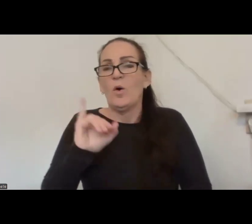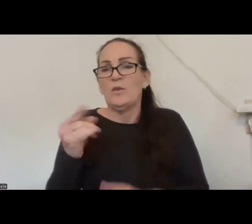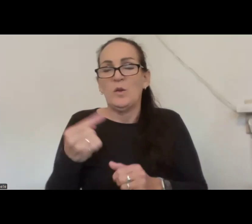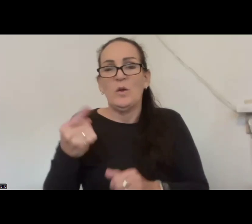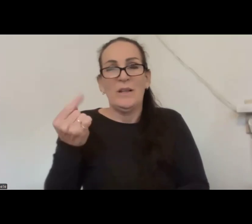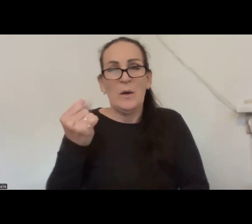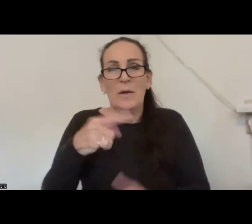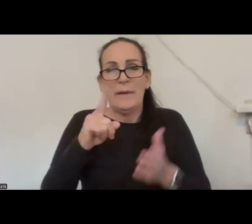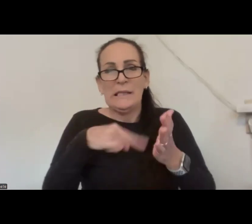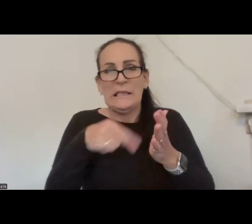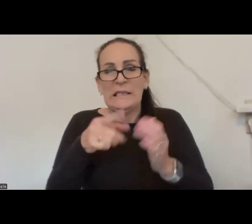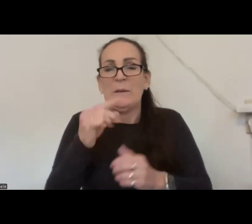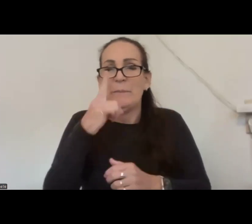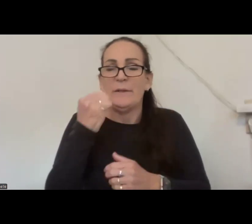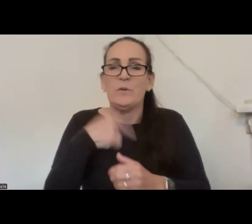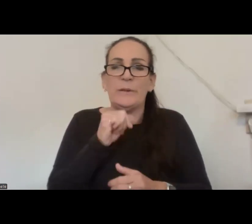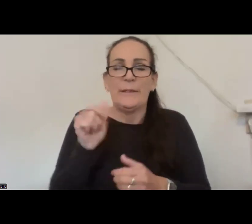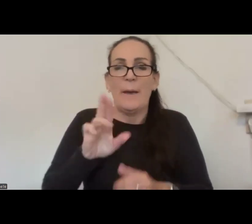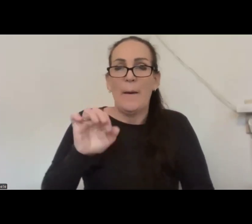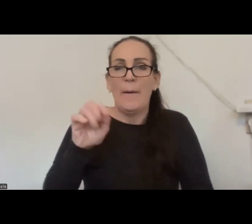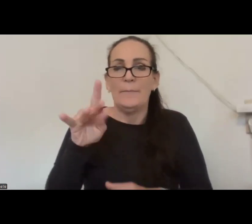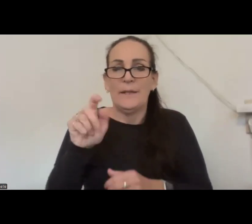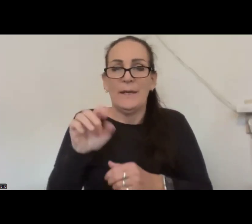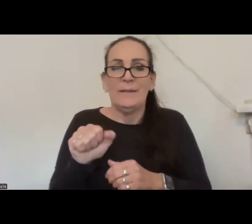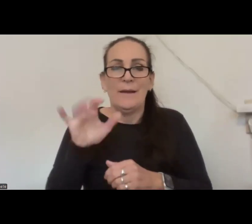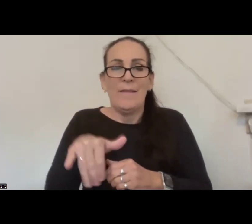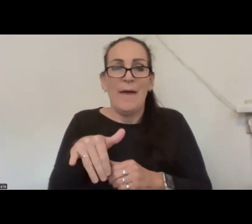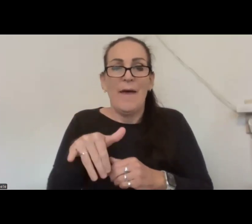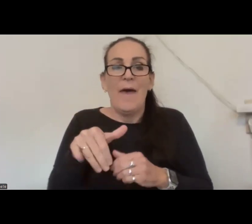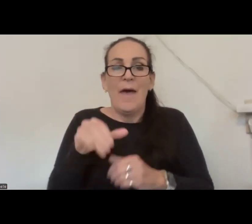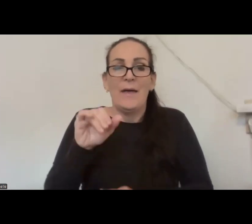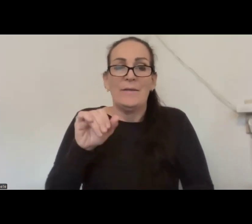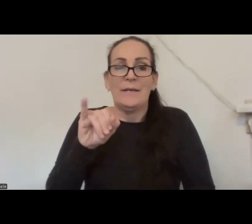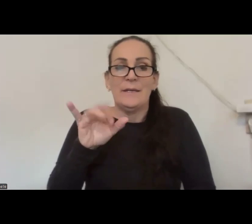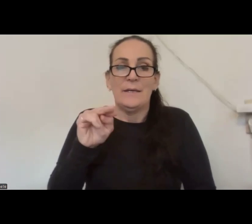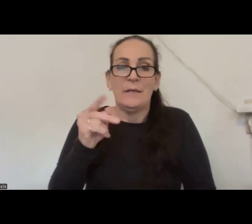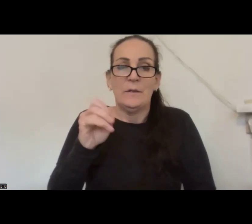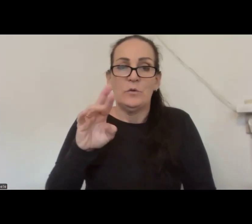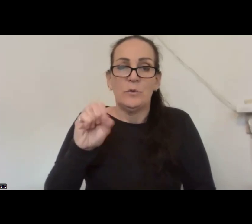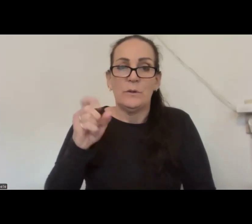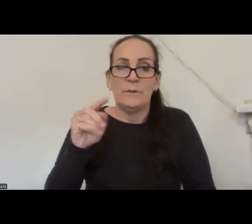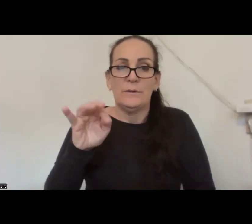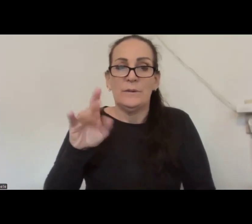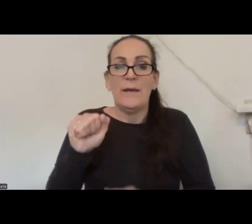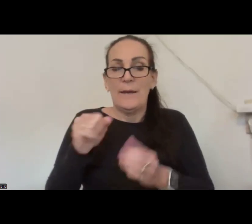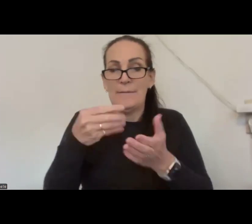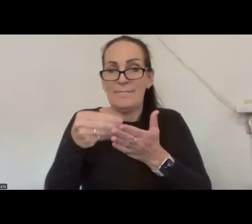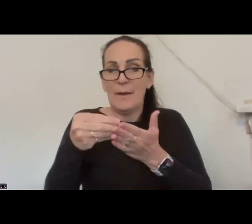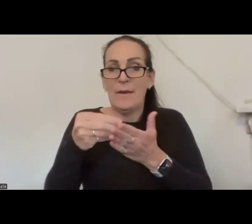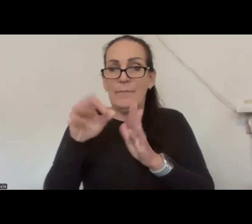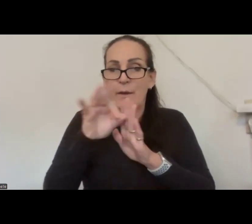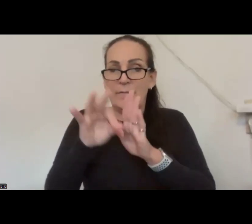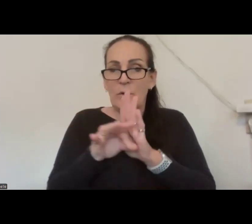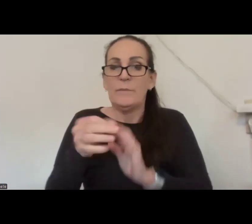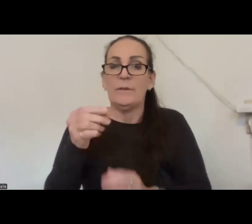30 years. And during those 3 decades, the population in the state has changed and shifted. And so we need to make